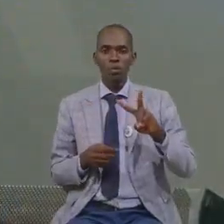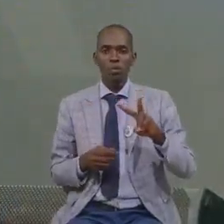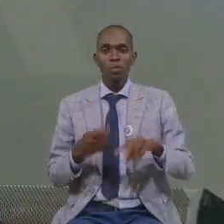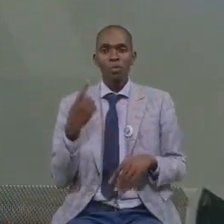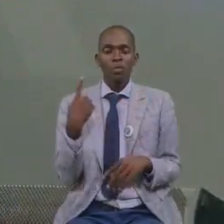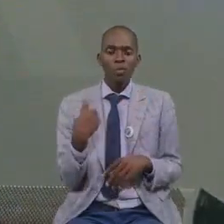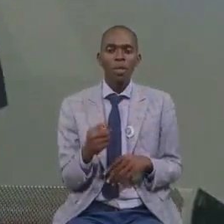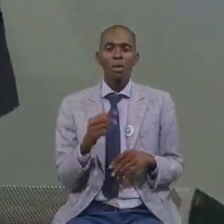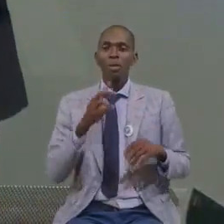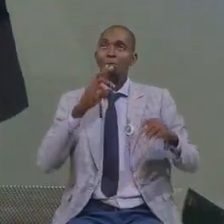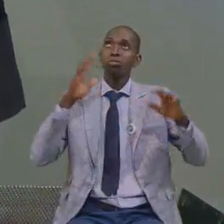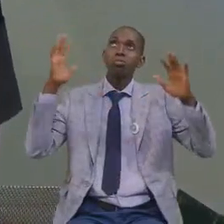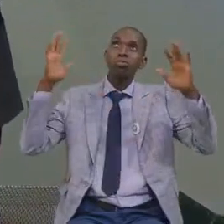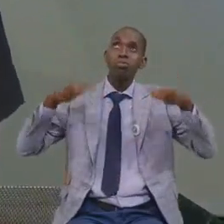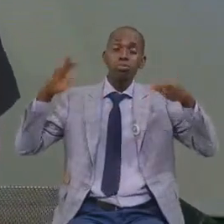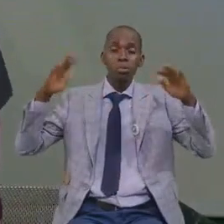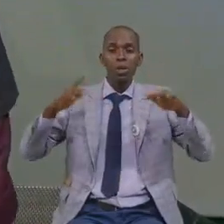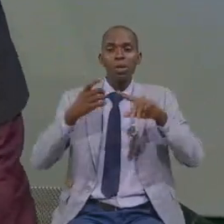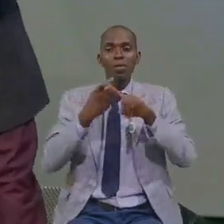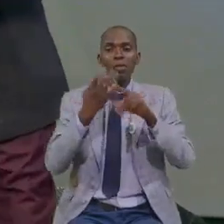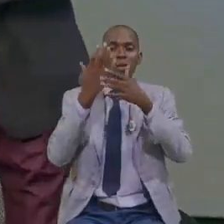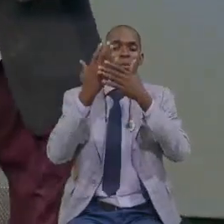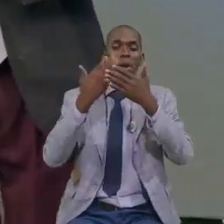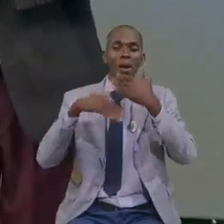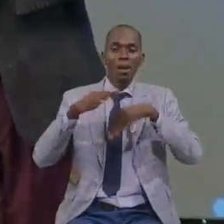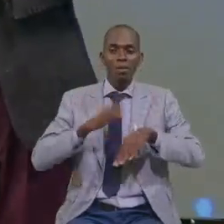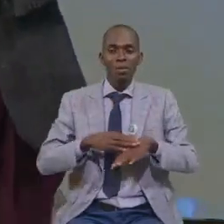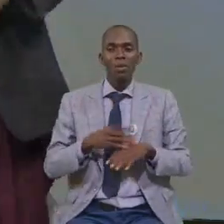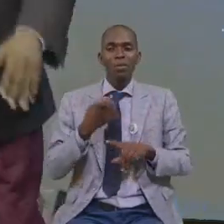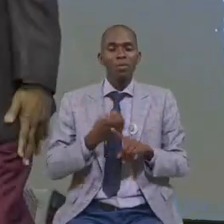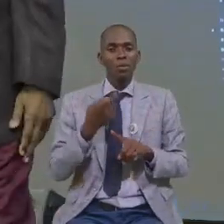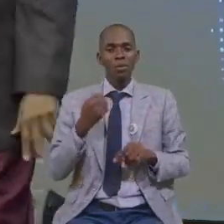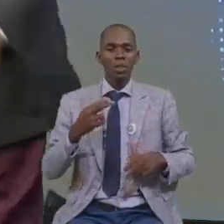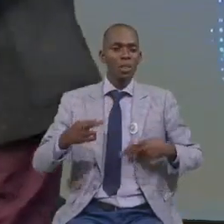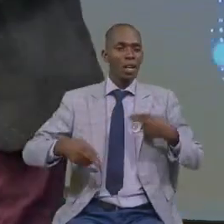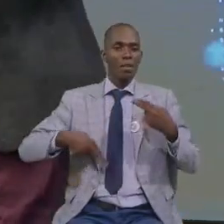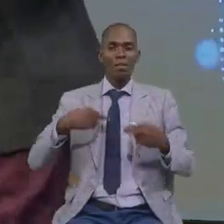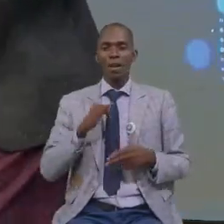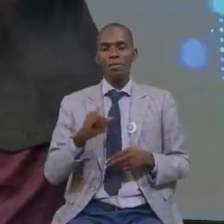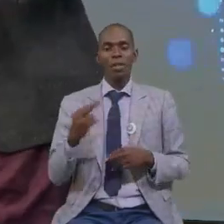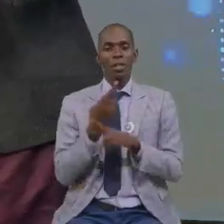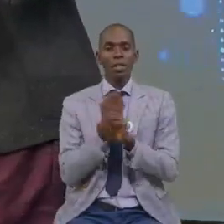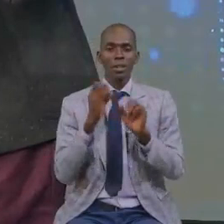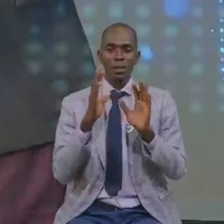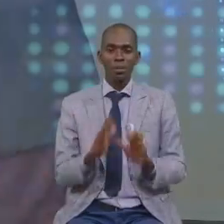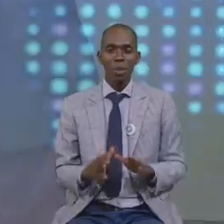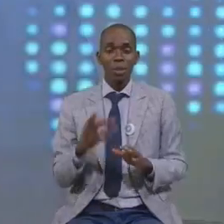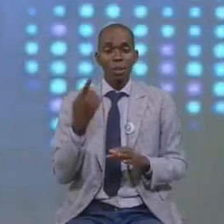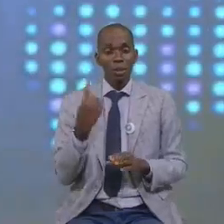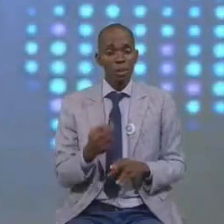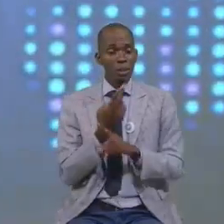rain from heaven from the reviving Redeemer. The